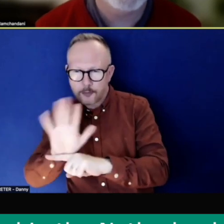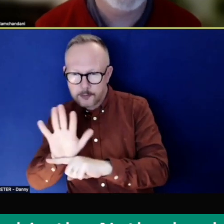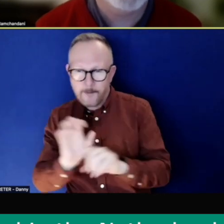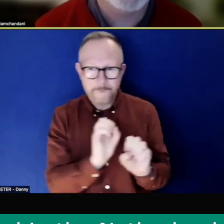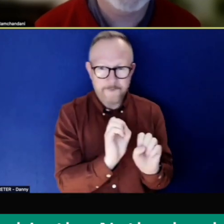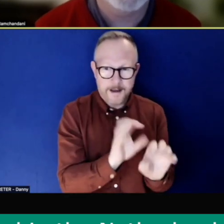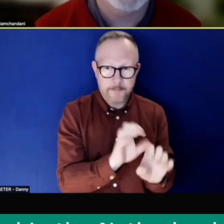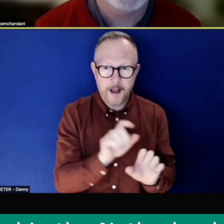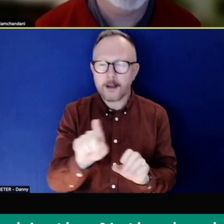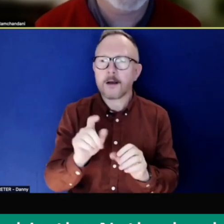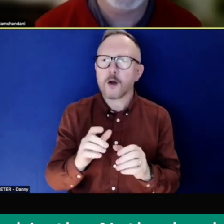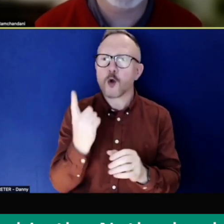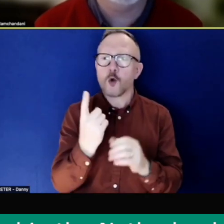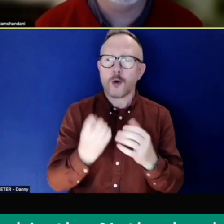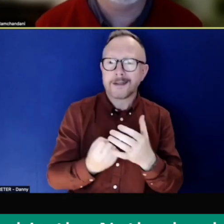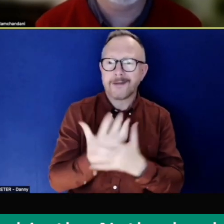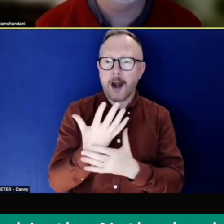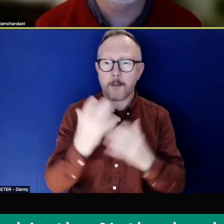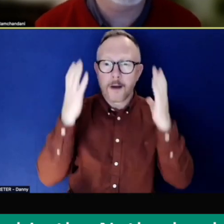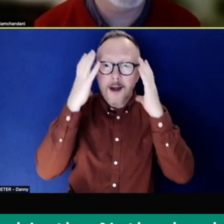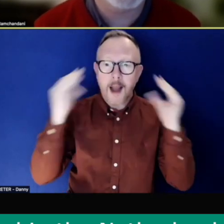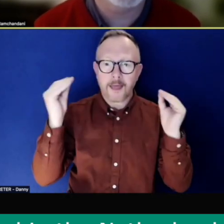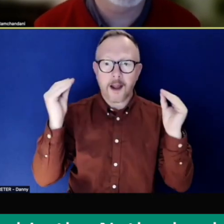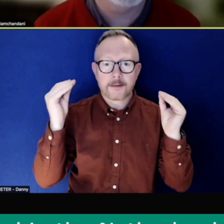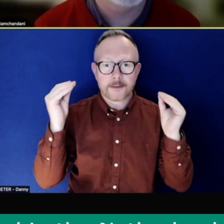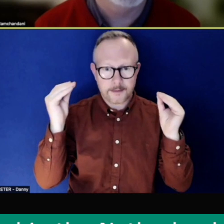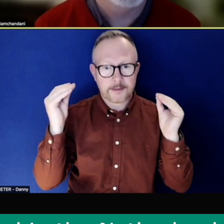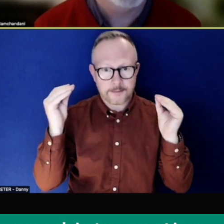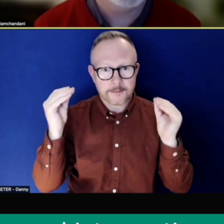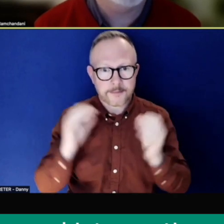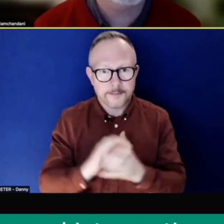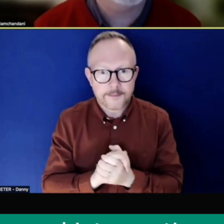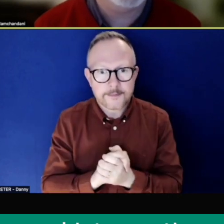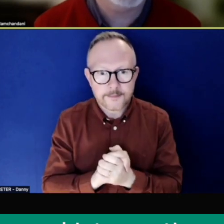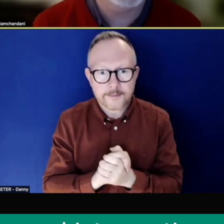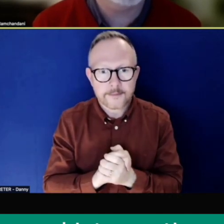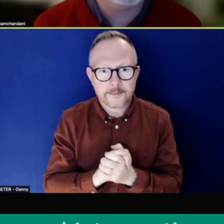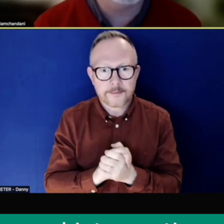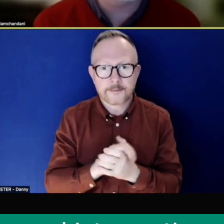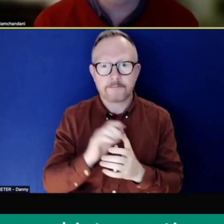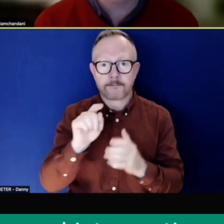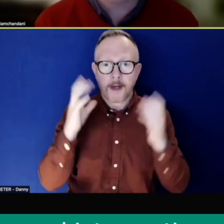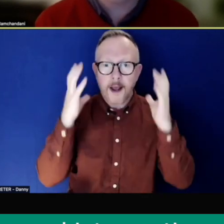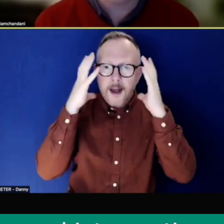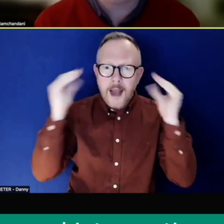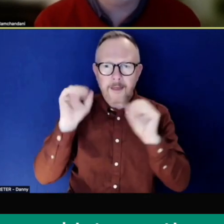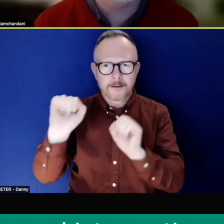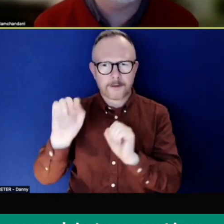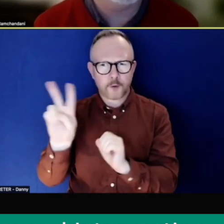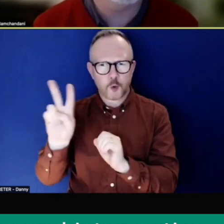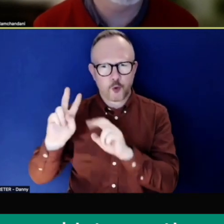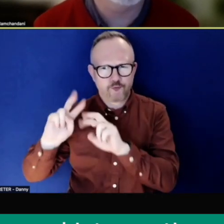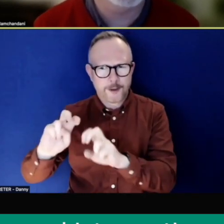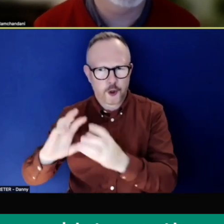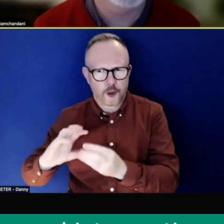Femi Juffer, Marian Backemans-Kranenberg, and Marina Svan Eisendoorn. It's an interesting intervention. It's a very